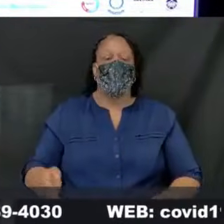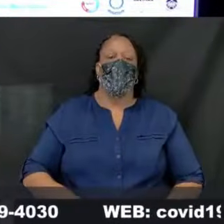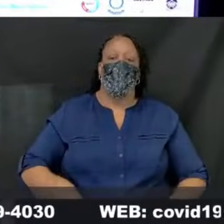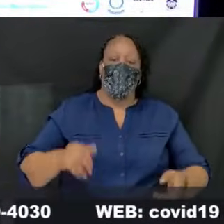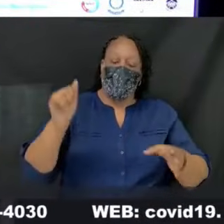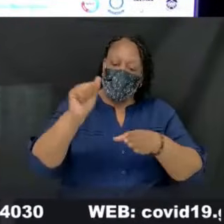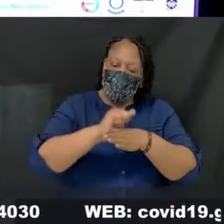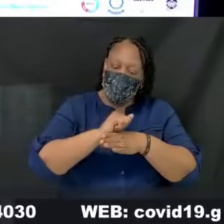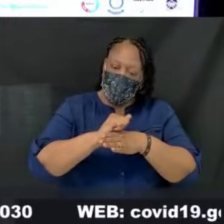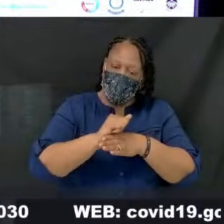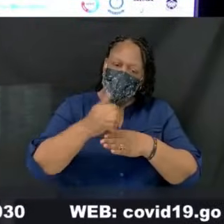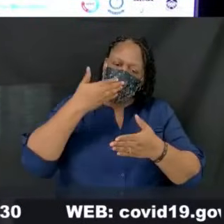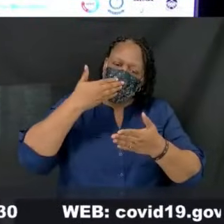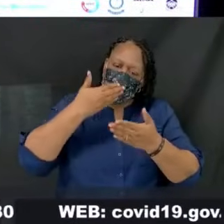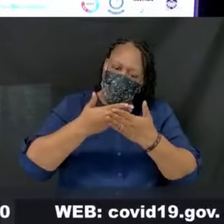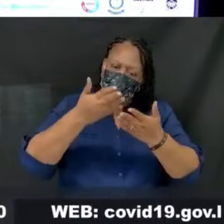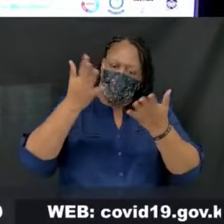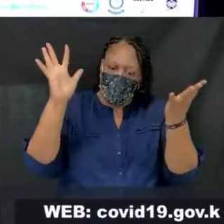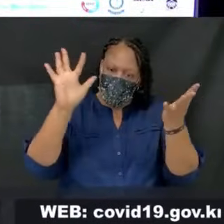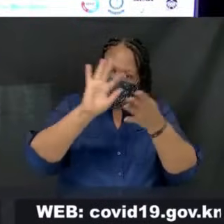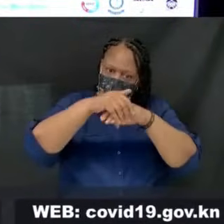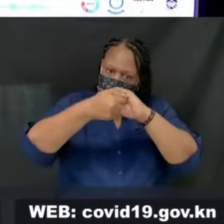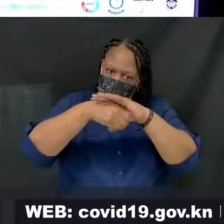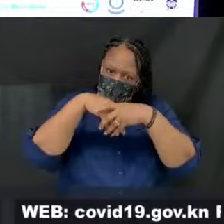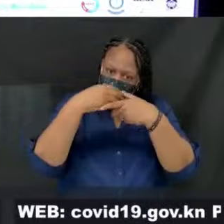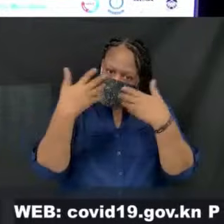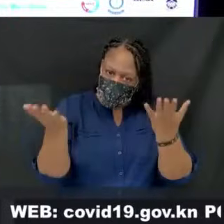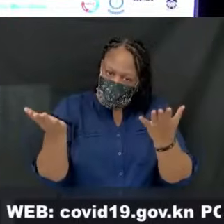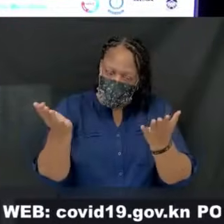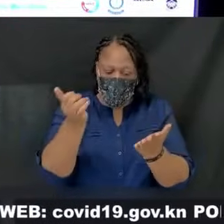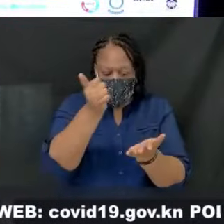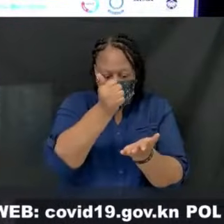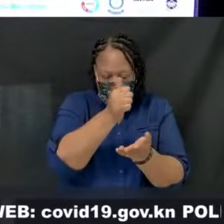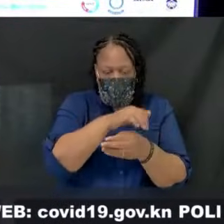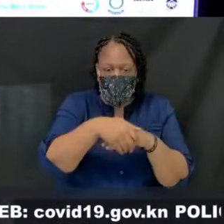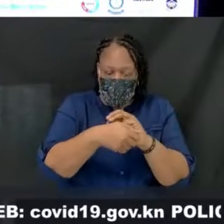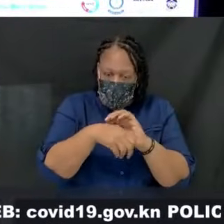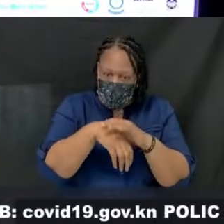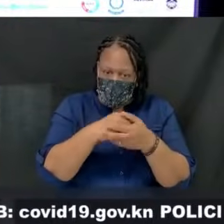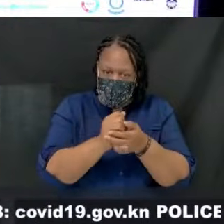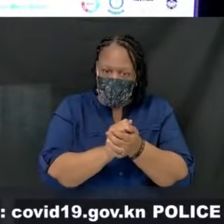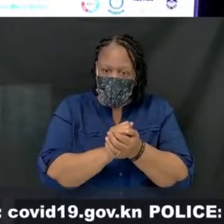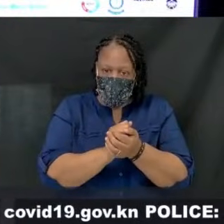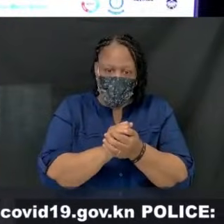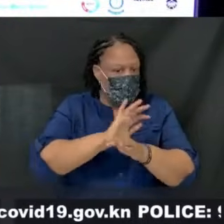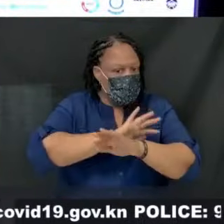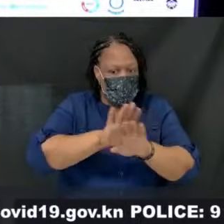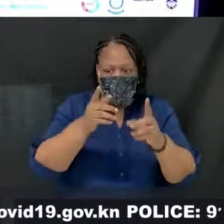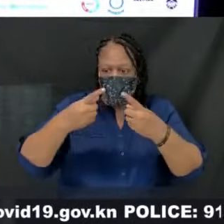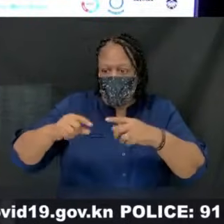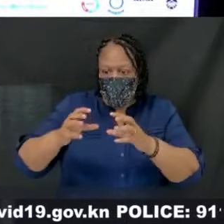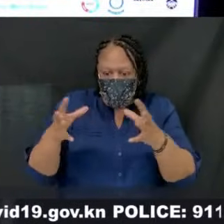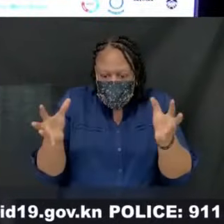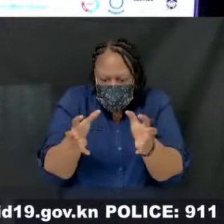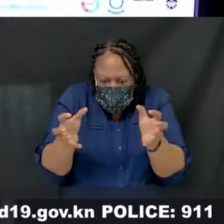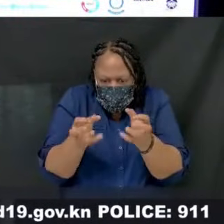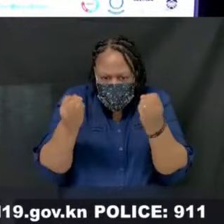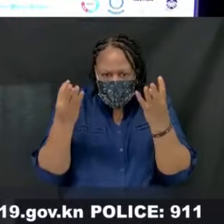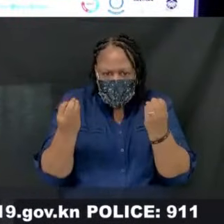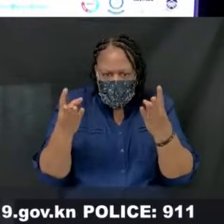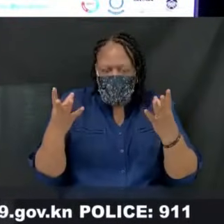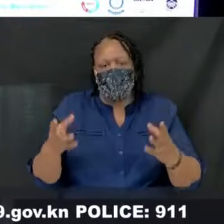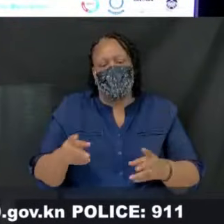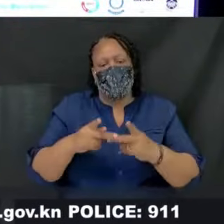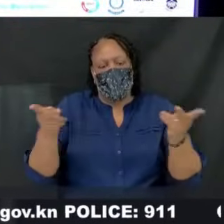practice good hygiene behavior, avoid crowds and crowded places, and more